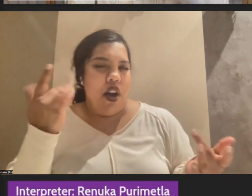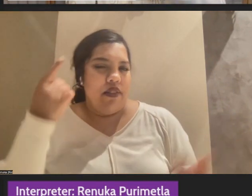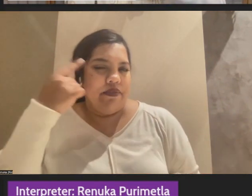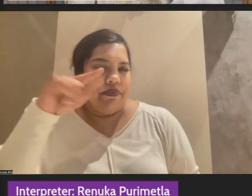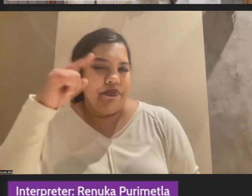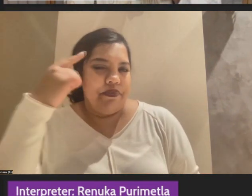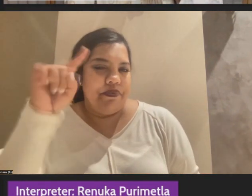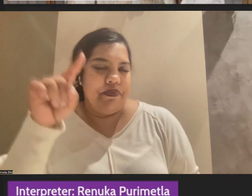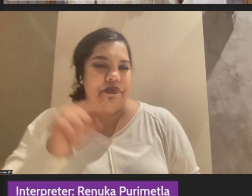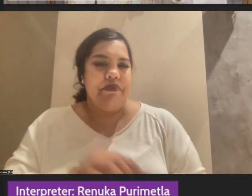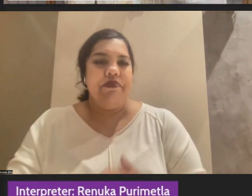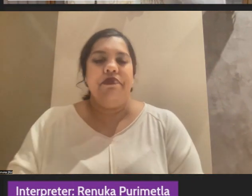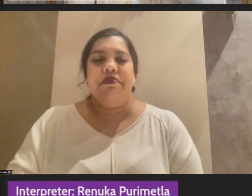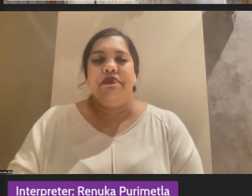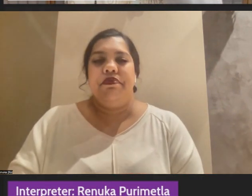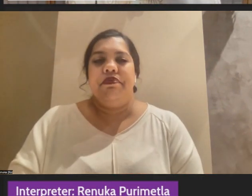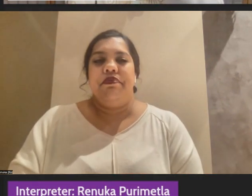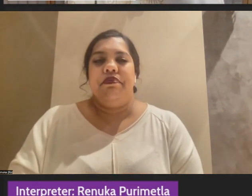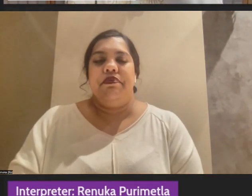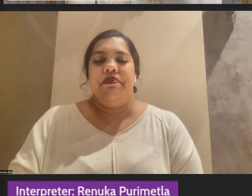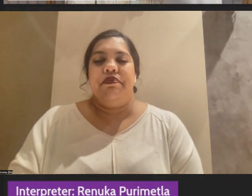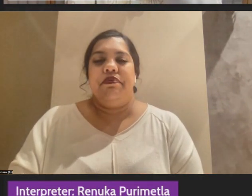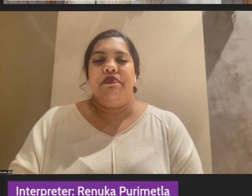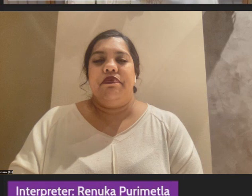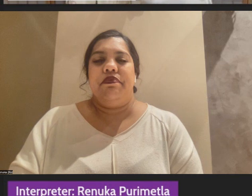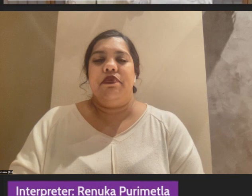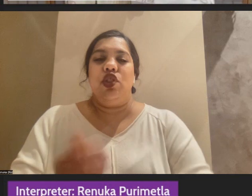this, the business of drugs, is?